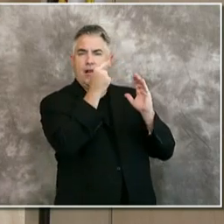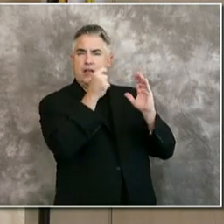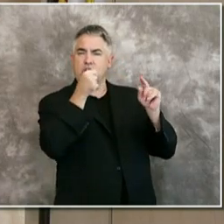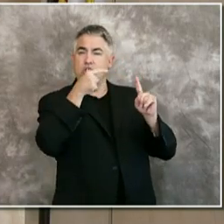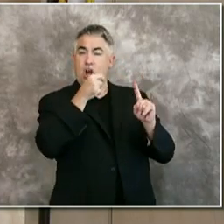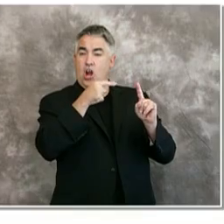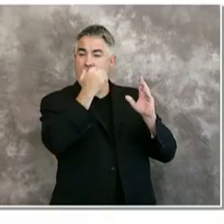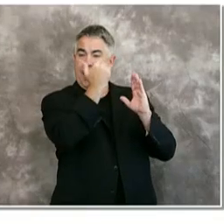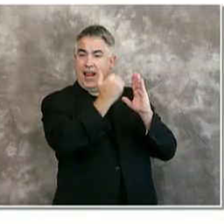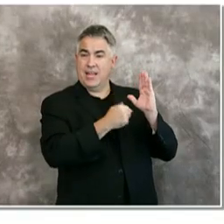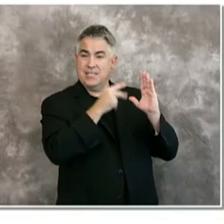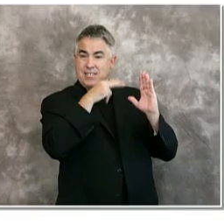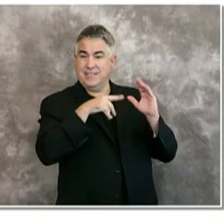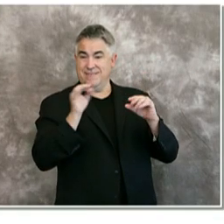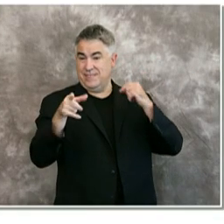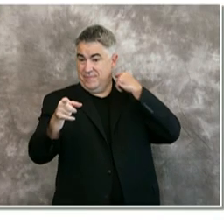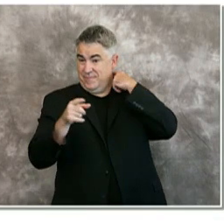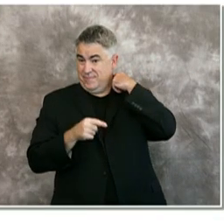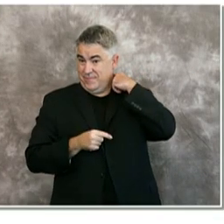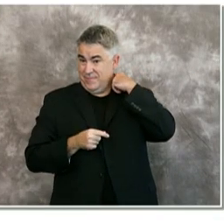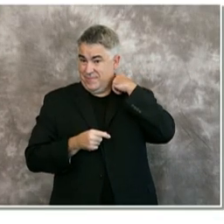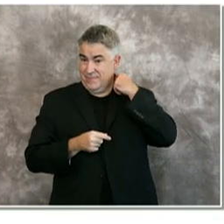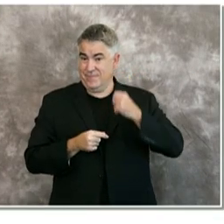slide, for our triggers,